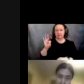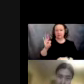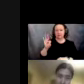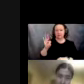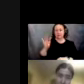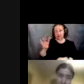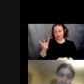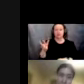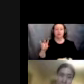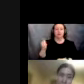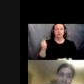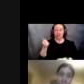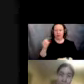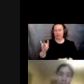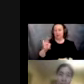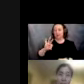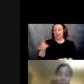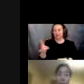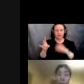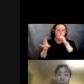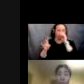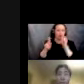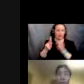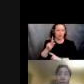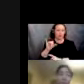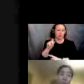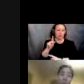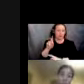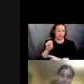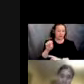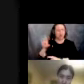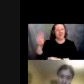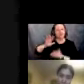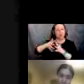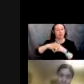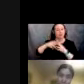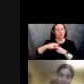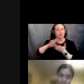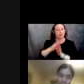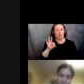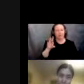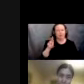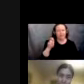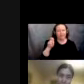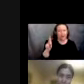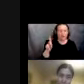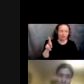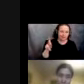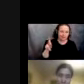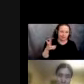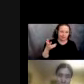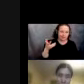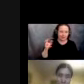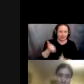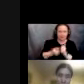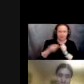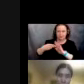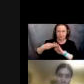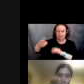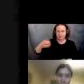1897, so Kyosuke, and his American name became Frank. So that's just what everybody called him in the